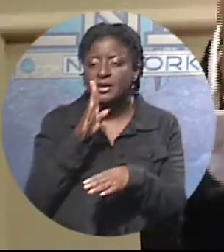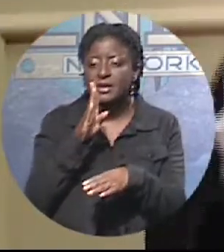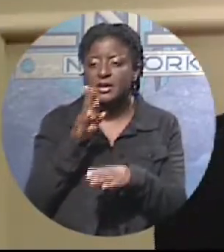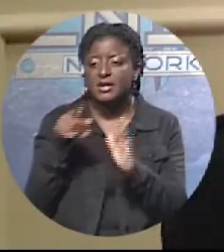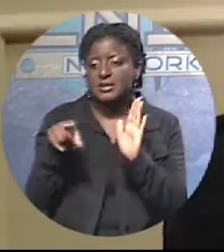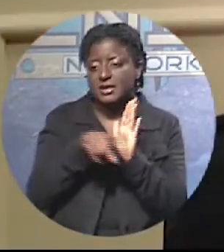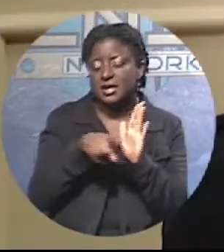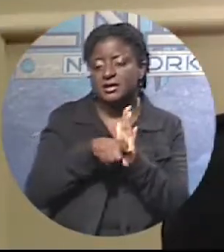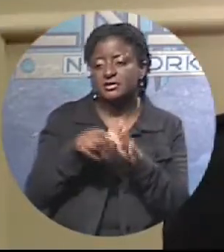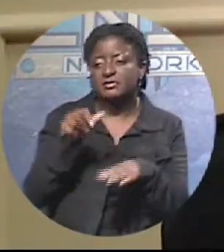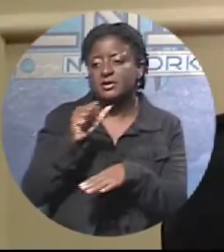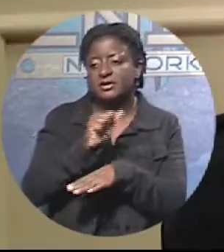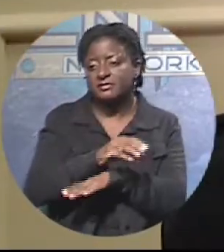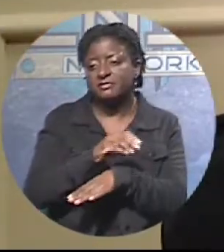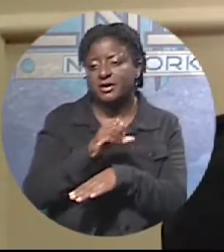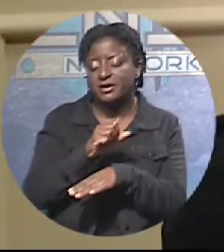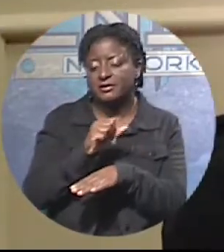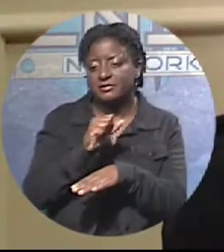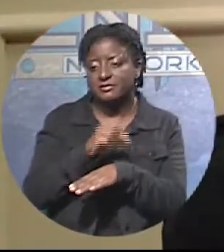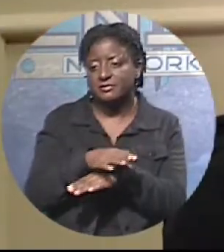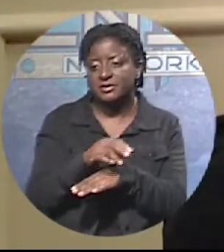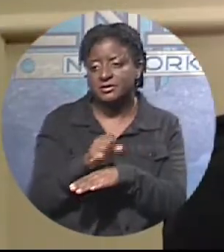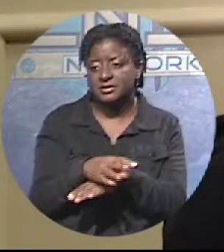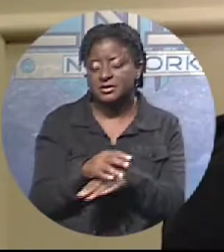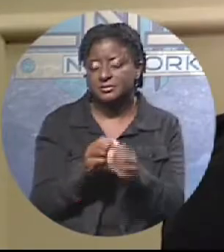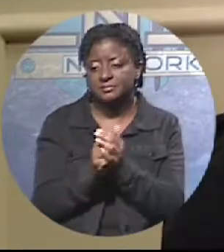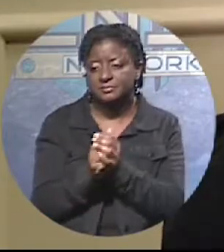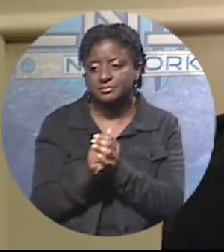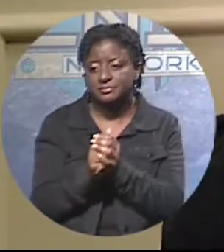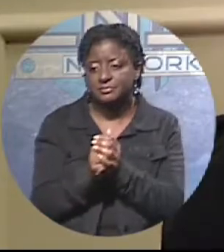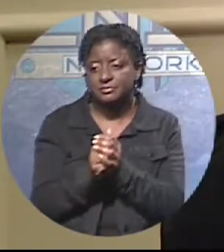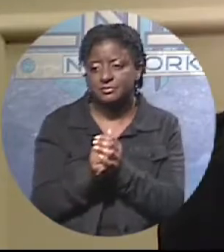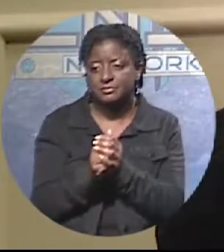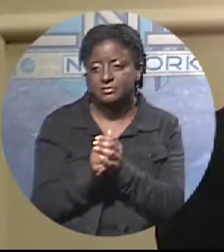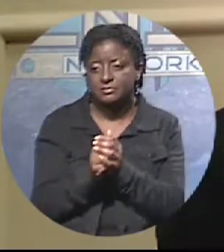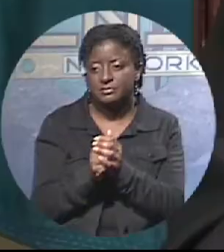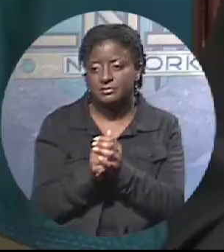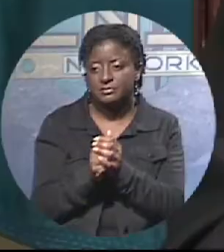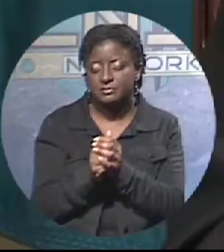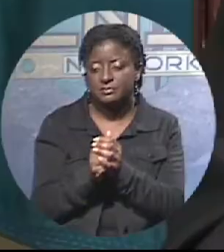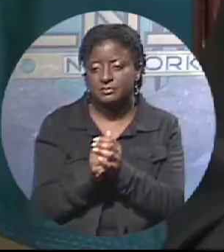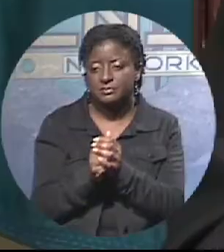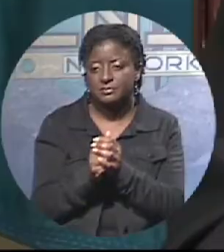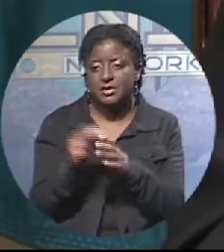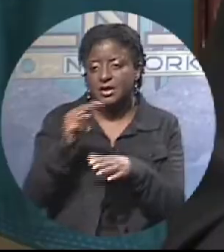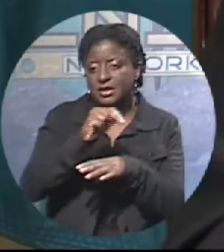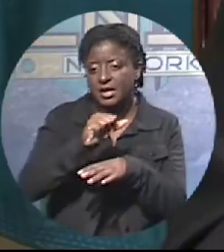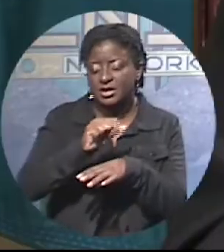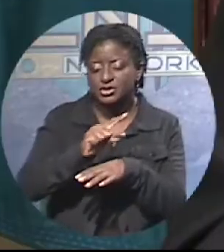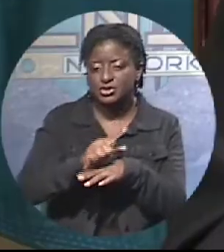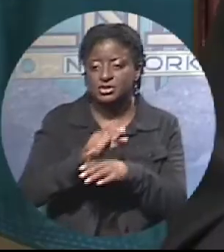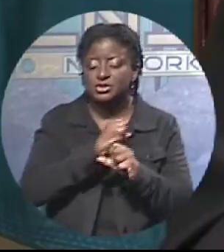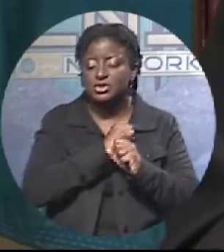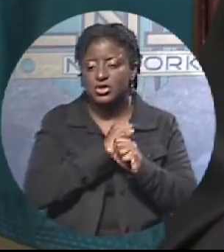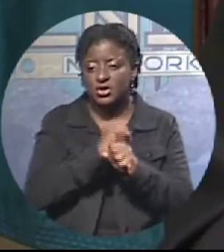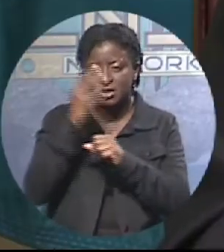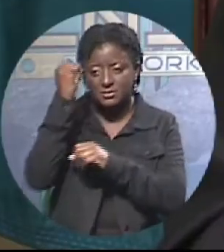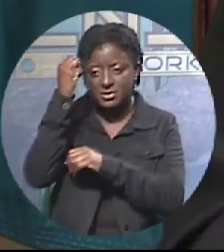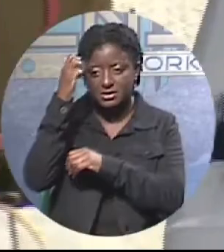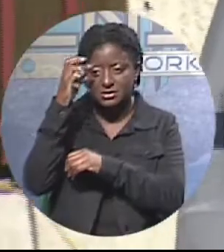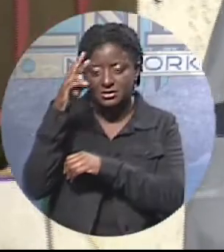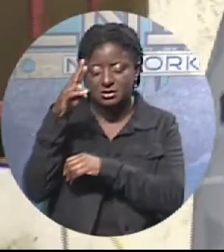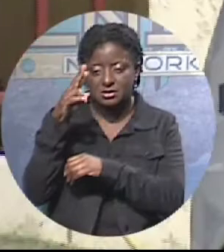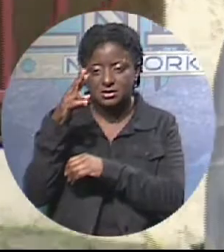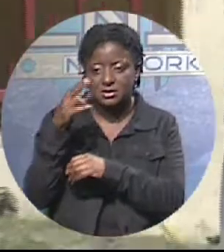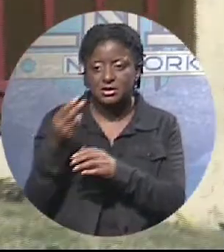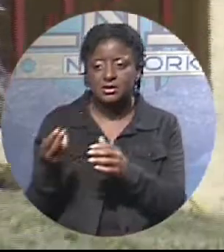by criminals and even the people who represent them. National Security Minister Dr. Bernard Arnault reiterates that critical